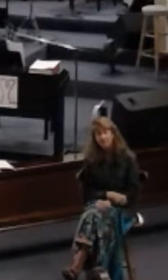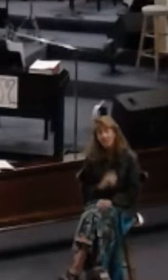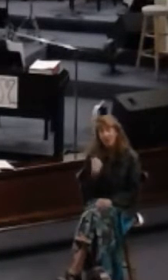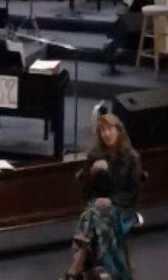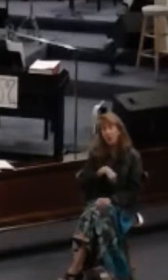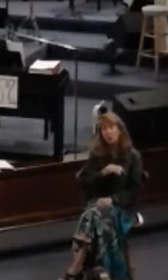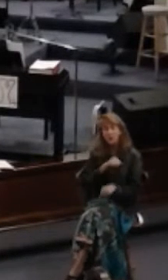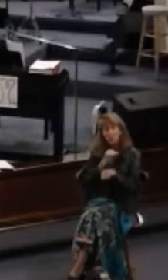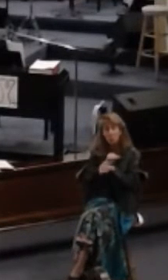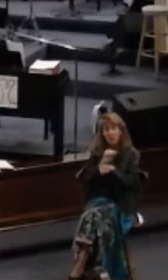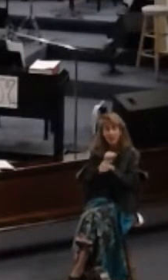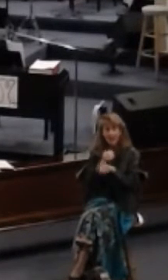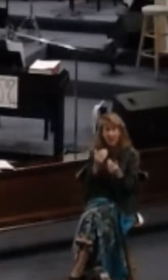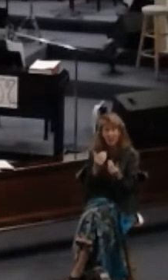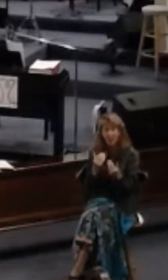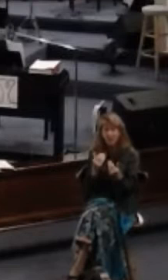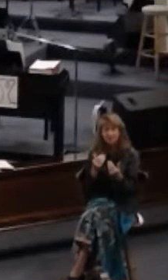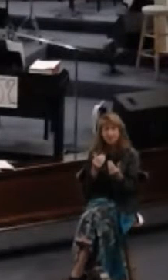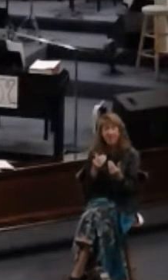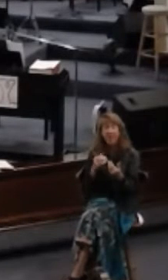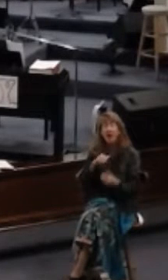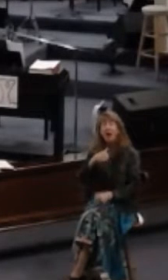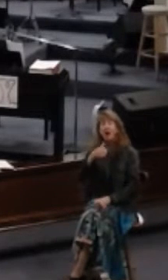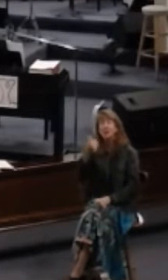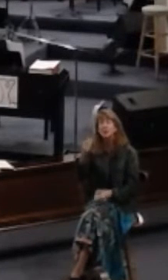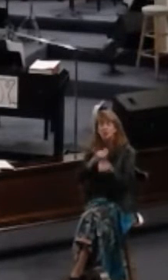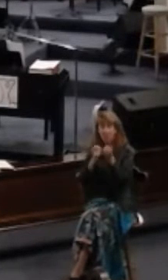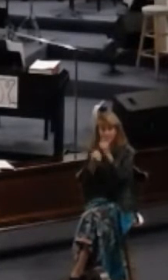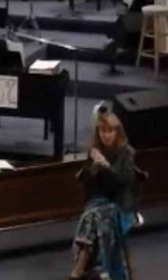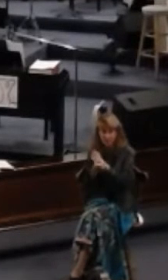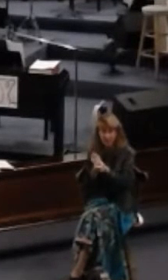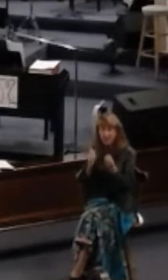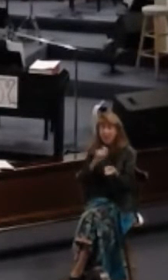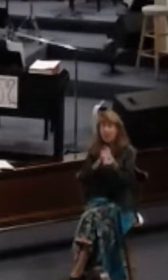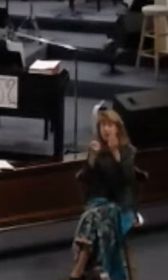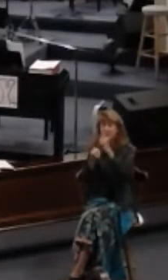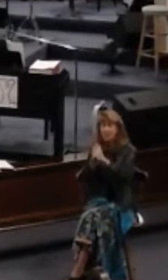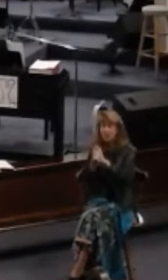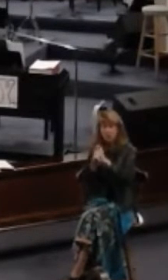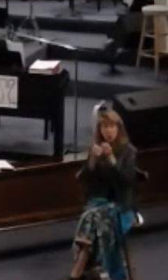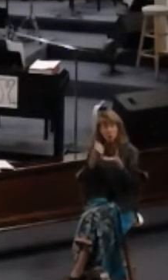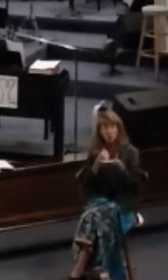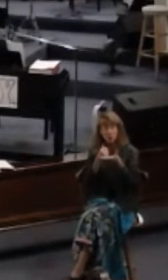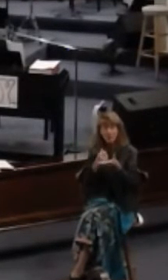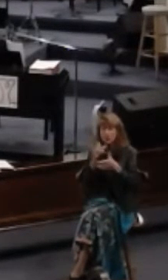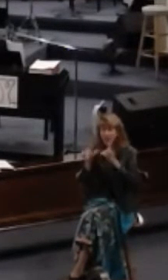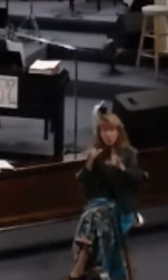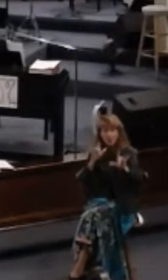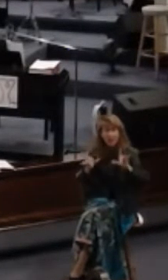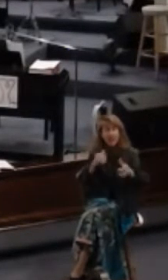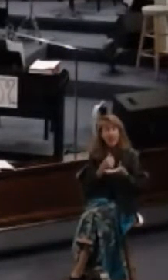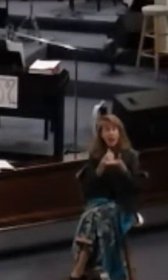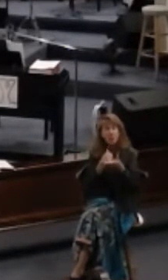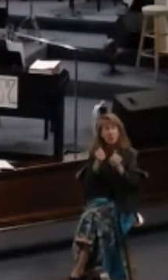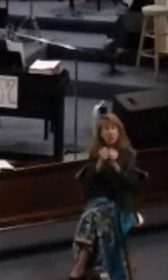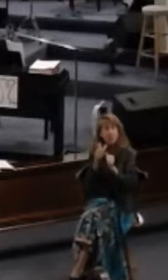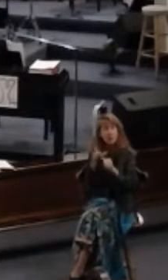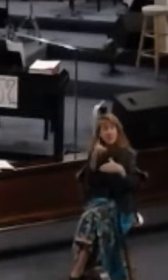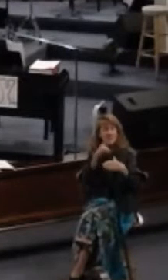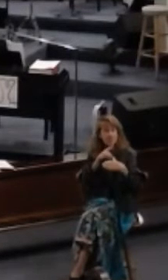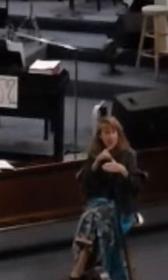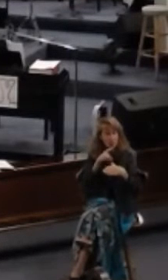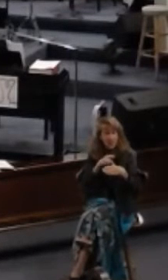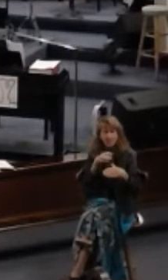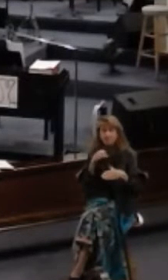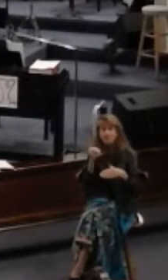working on making other changes. Changes to accommodate people, you know, accommodate people with disabilities. I mean,